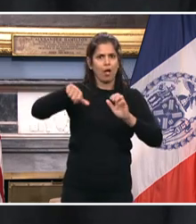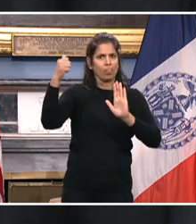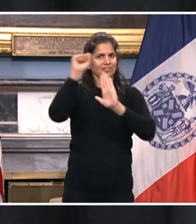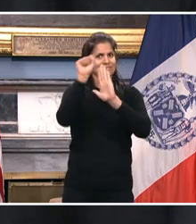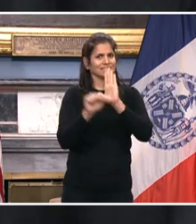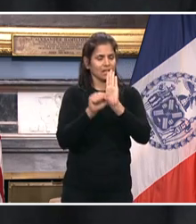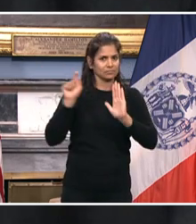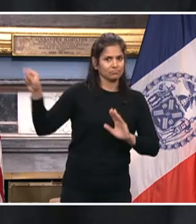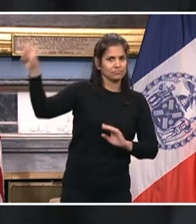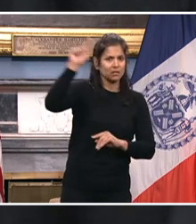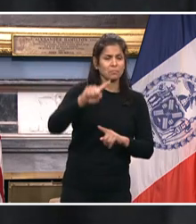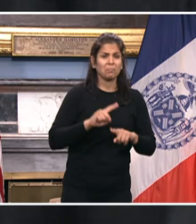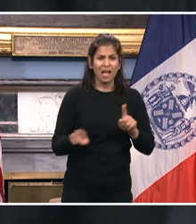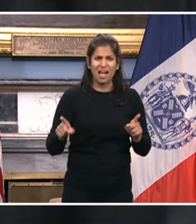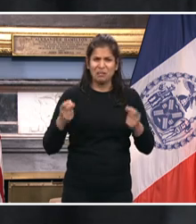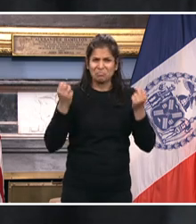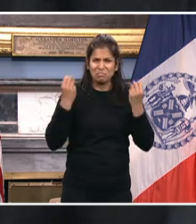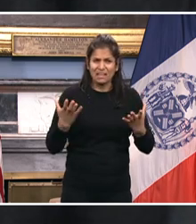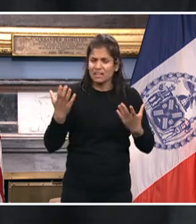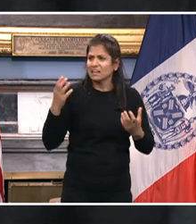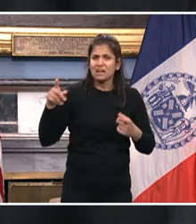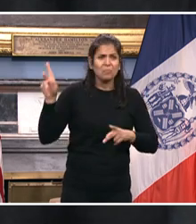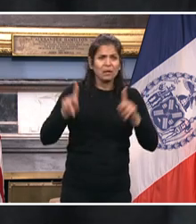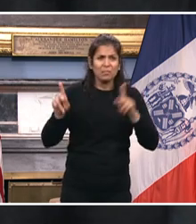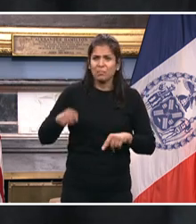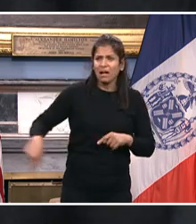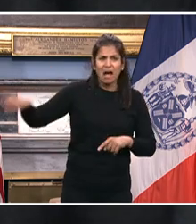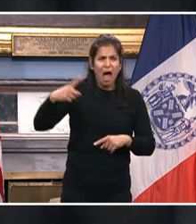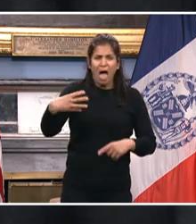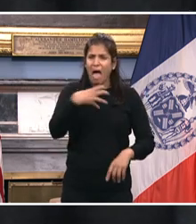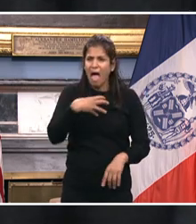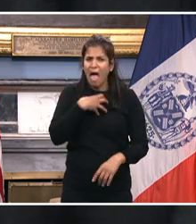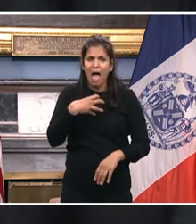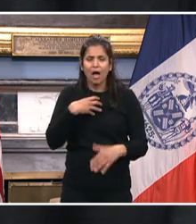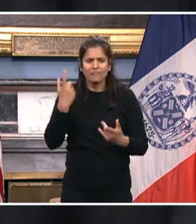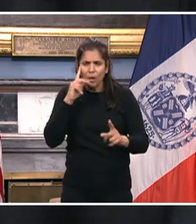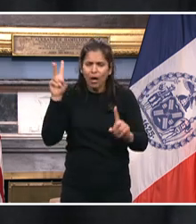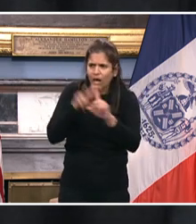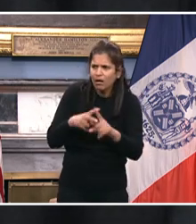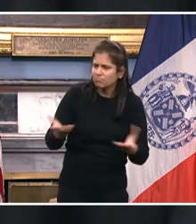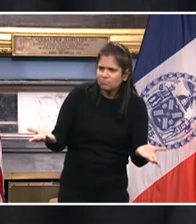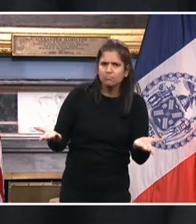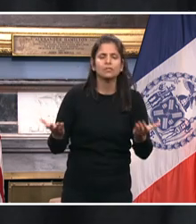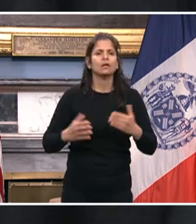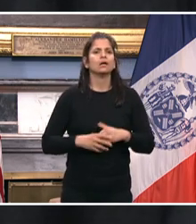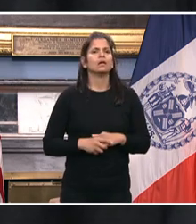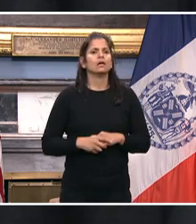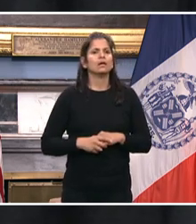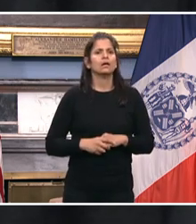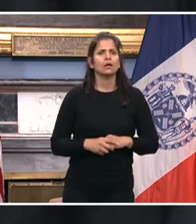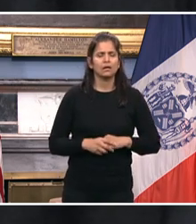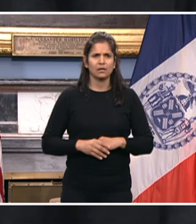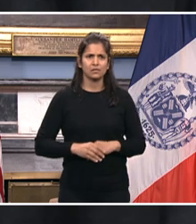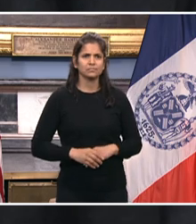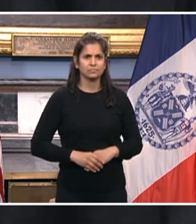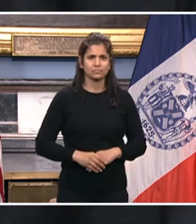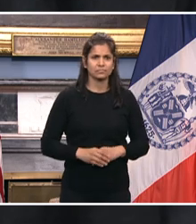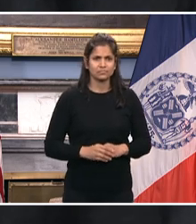have voiced is that there's no one coordinating where they should stay, where they should live, should they be paying out of their own